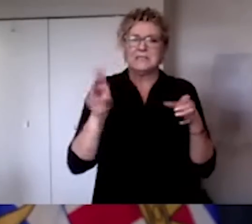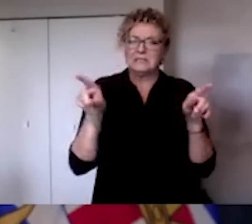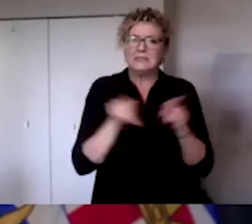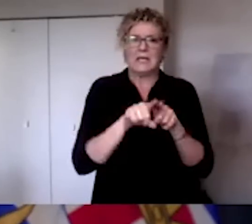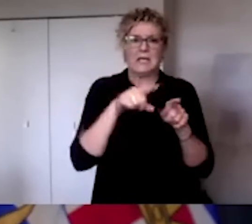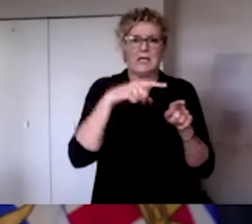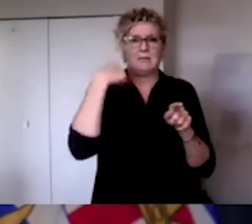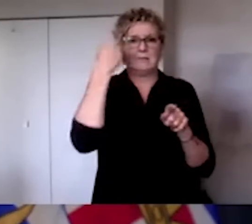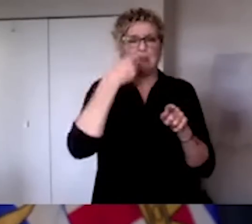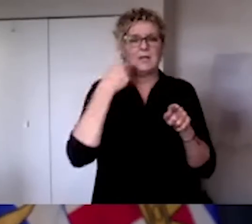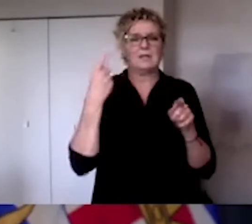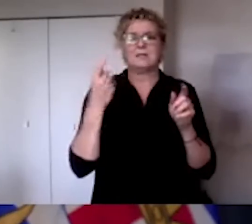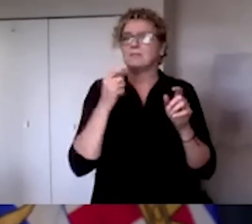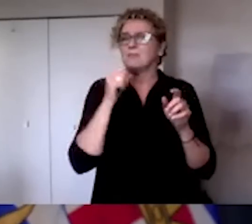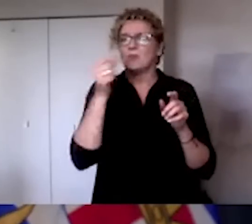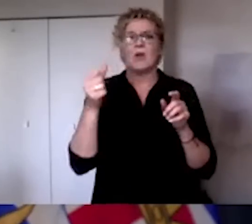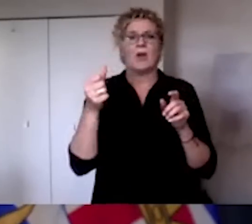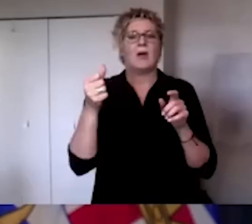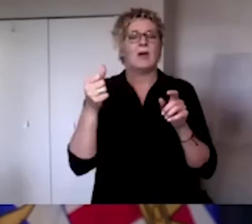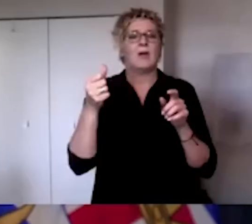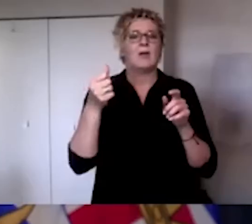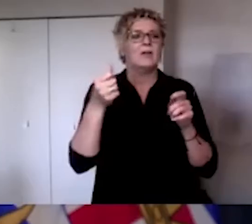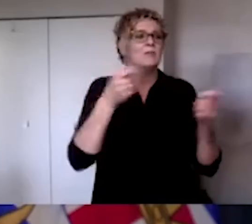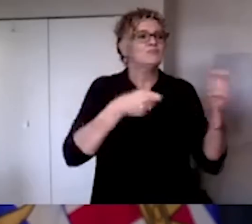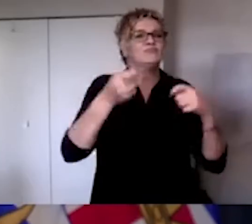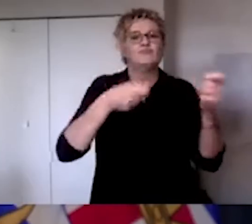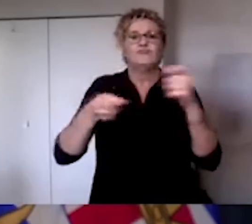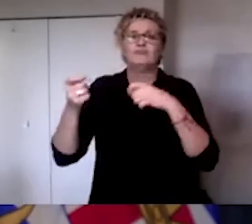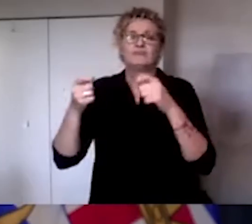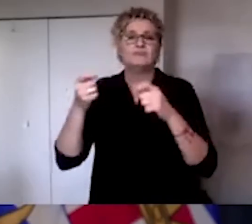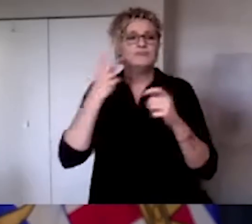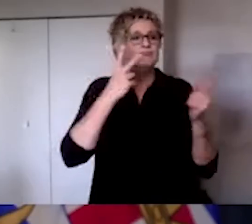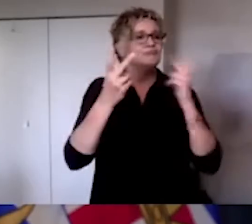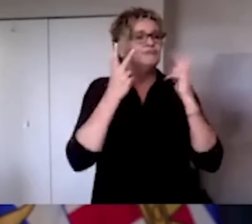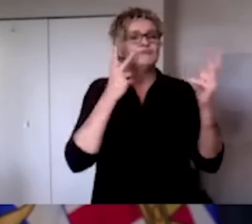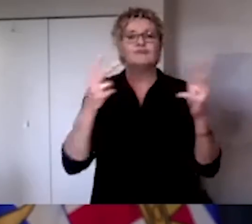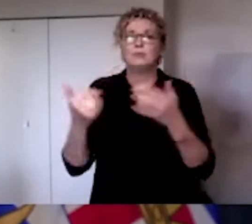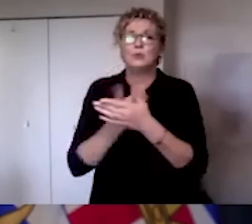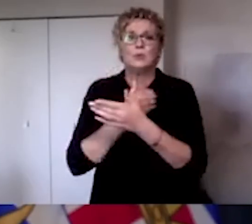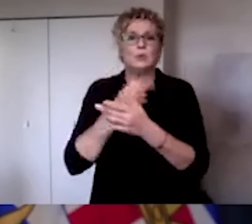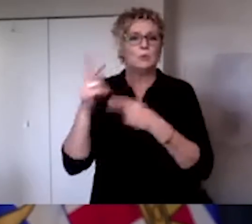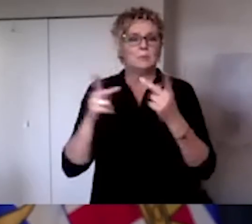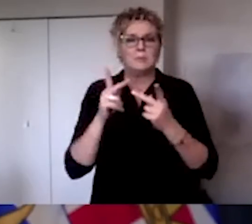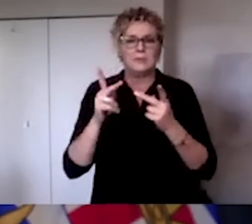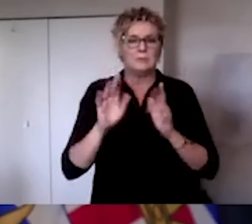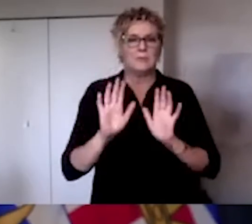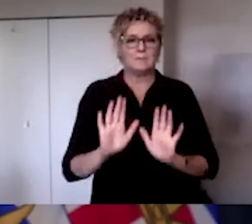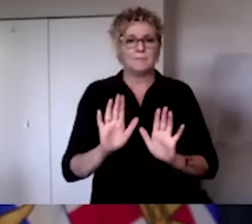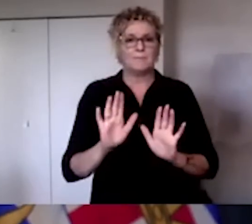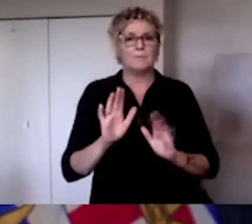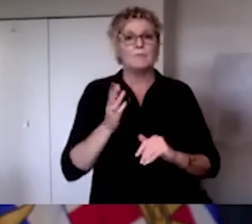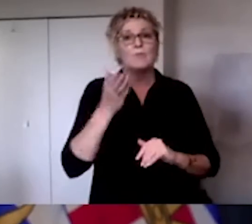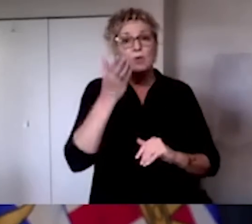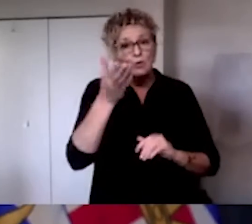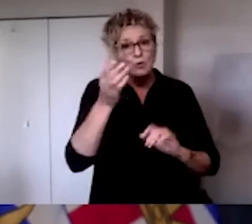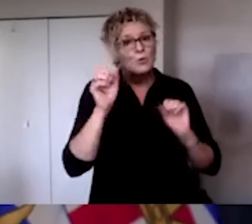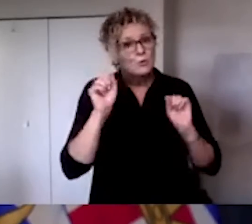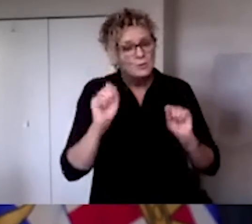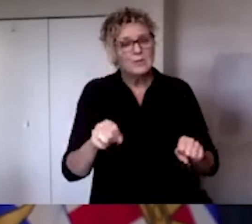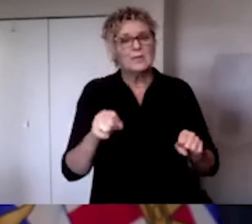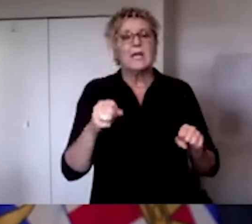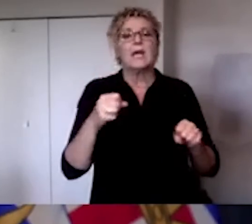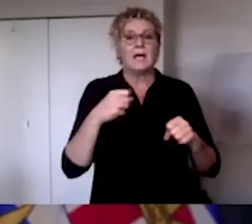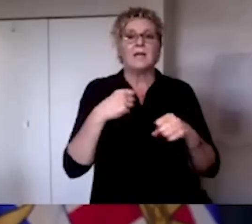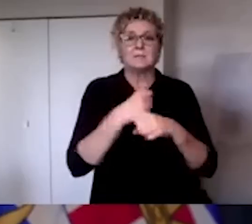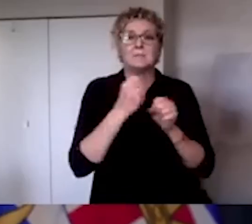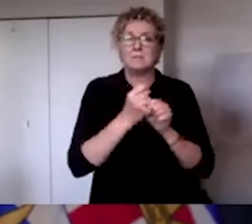us, is to take a step back from our social interactions right now. I'm asking you to travel less,